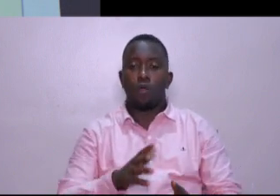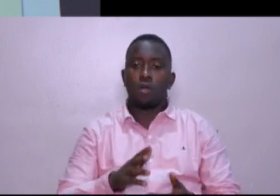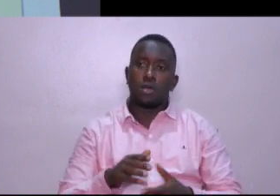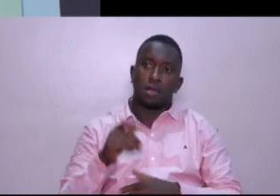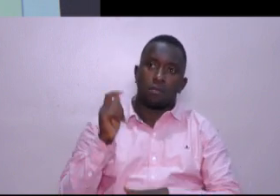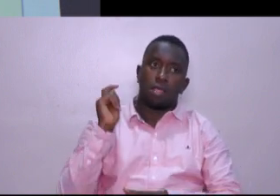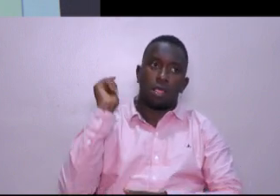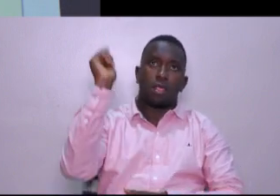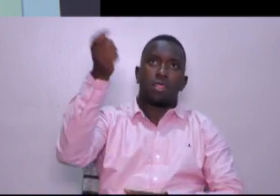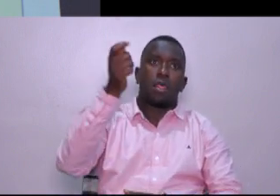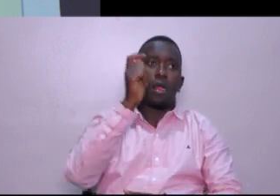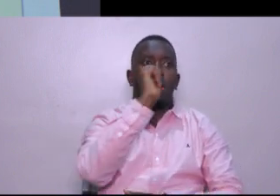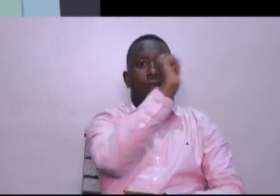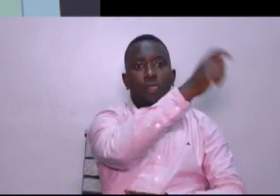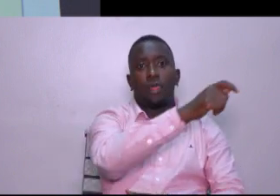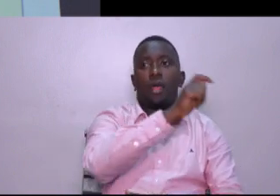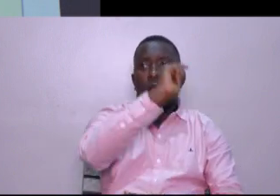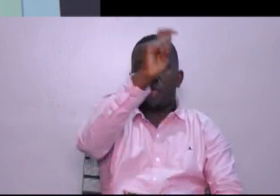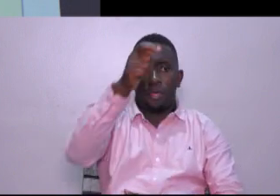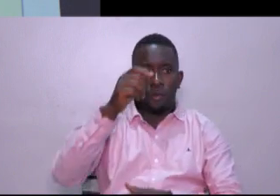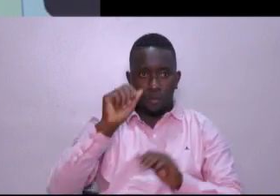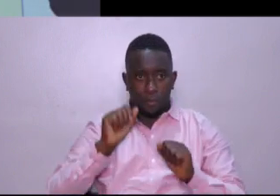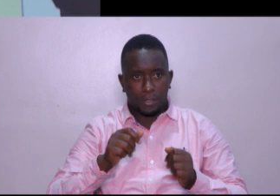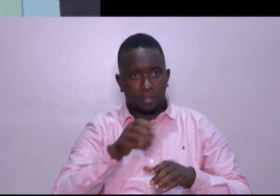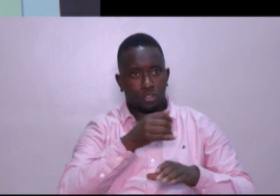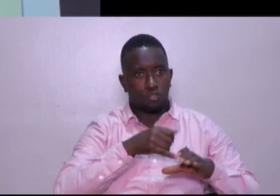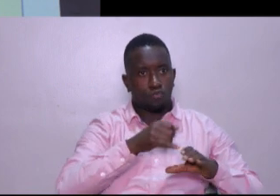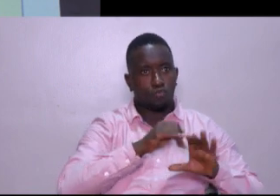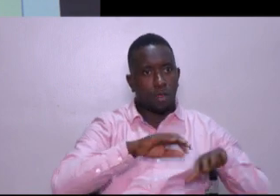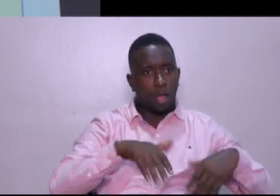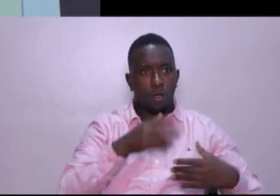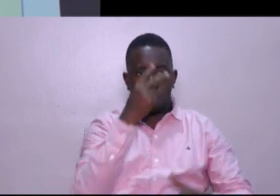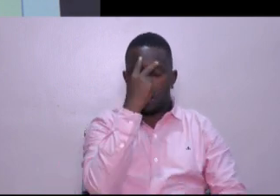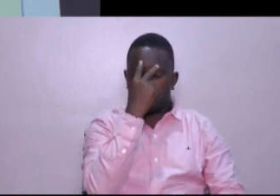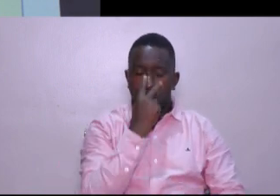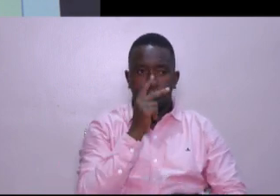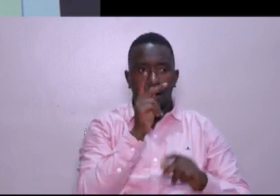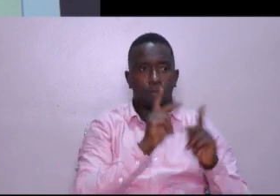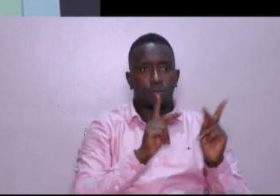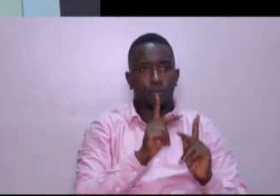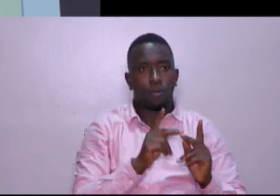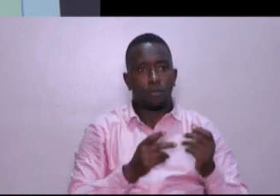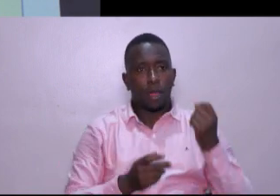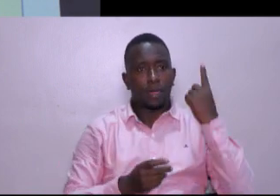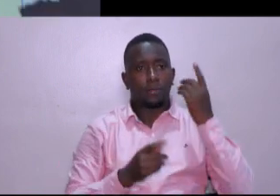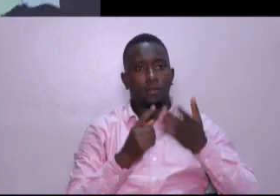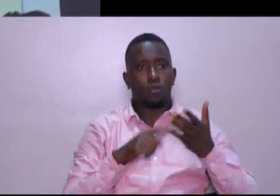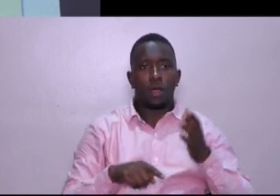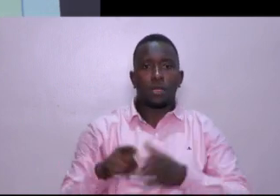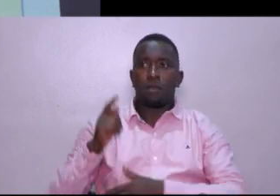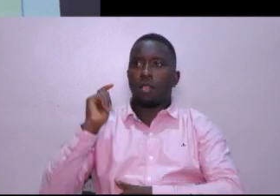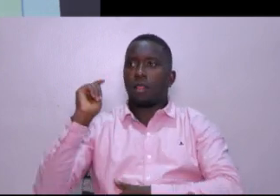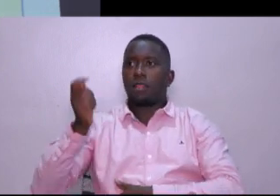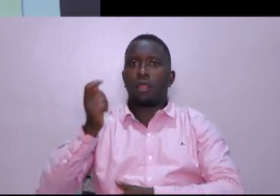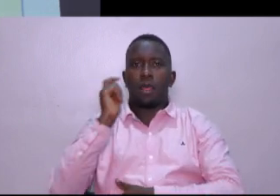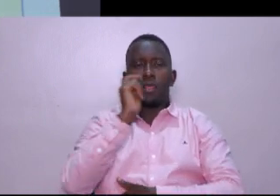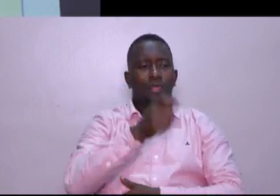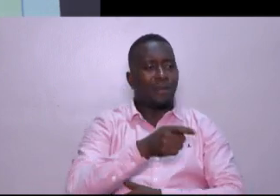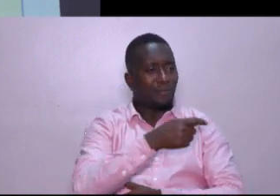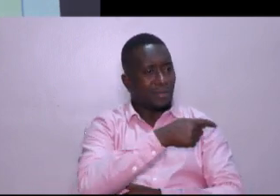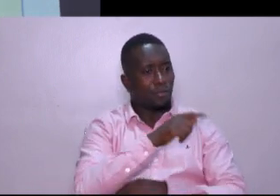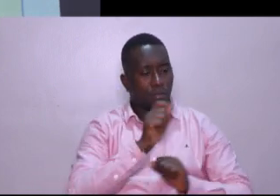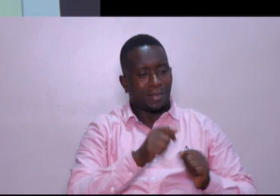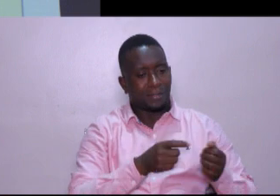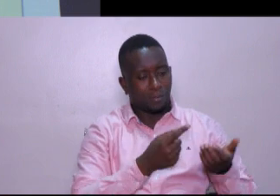have to include also the blind people to know about sprinkling. Maybe you could guide us more on this,